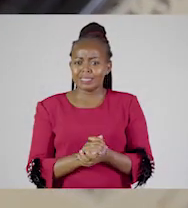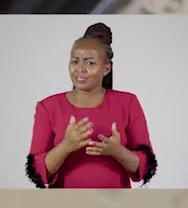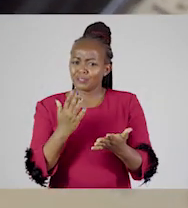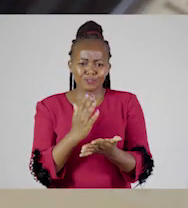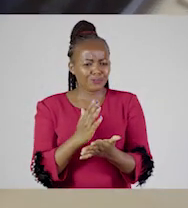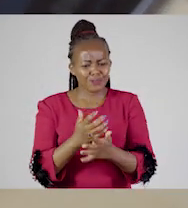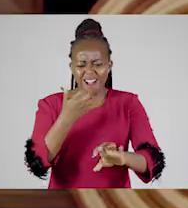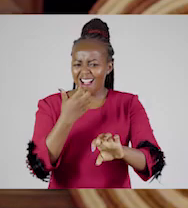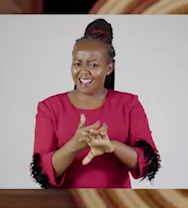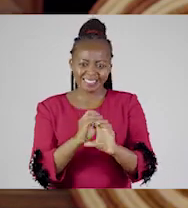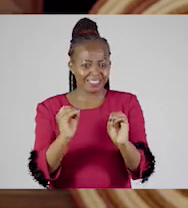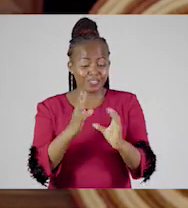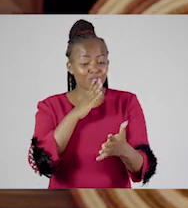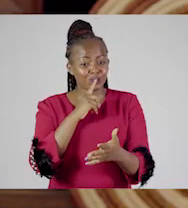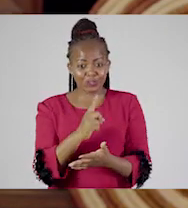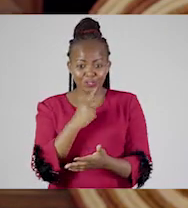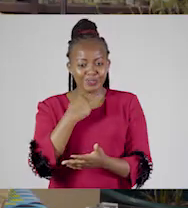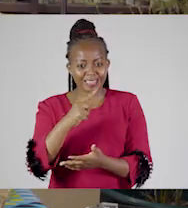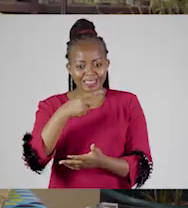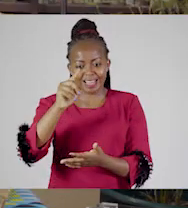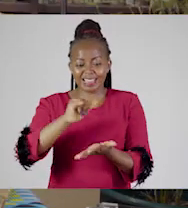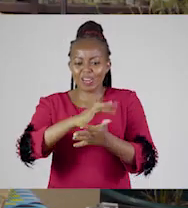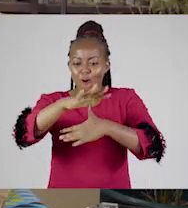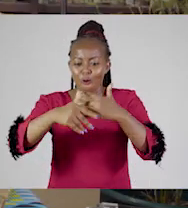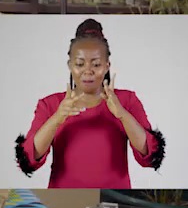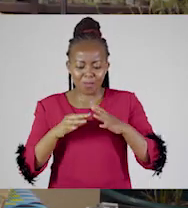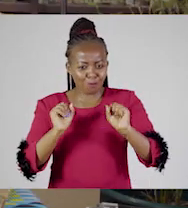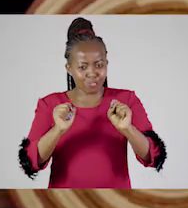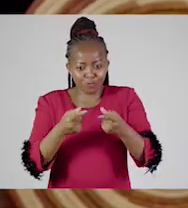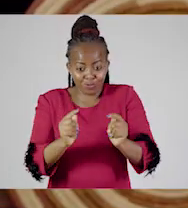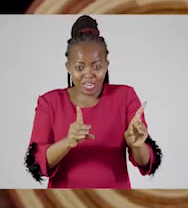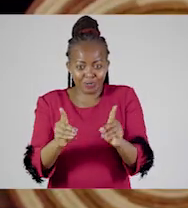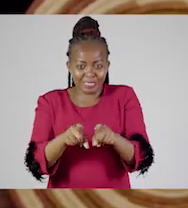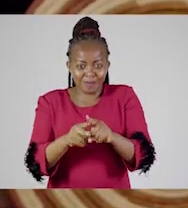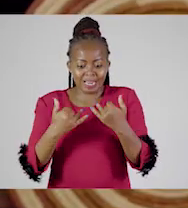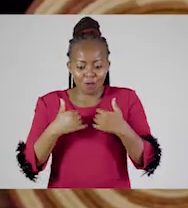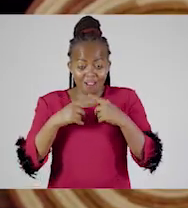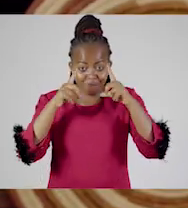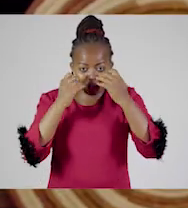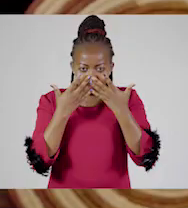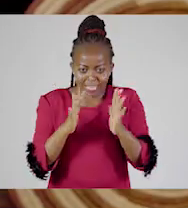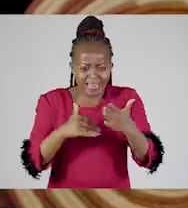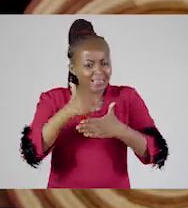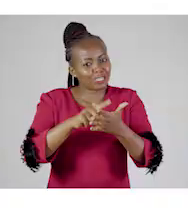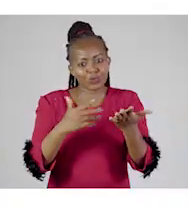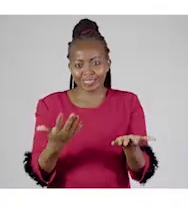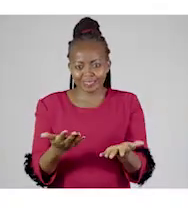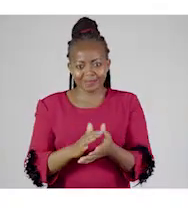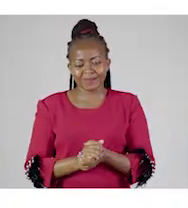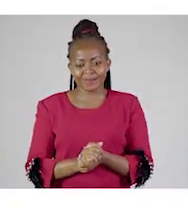That wasn't too difficult. You're right about everyone being able to do this. So now we've taken our photos, what do we do